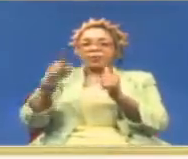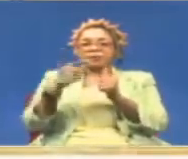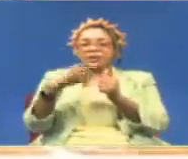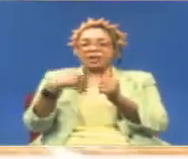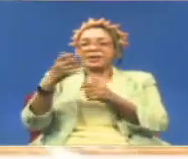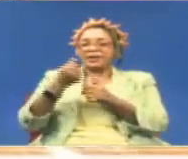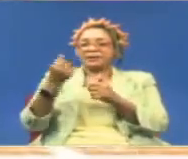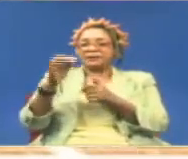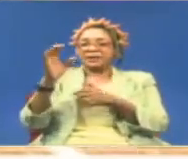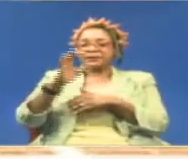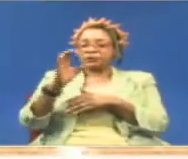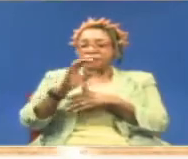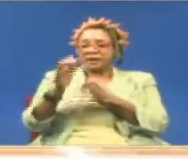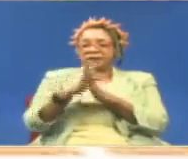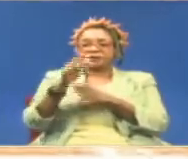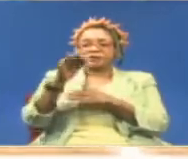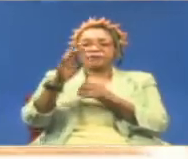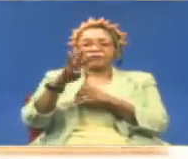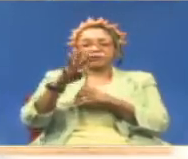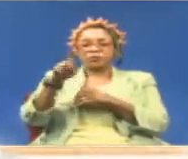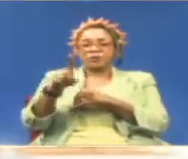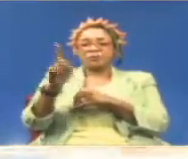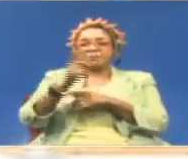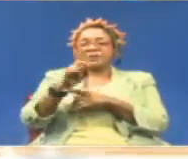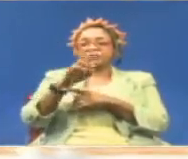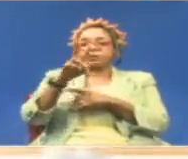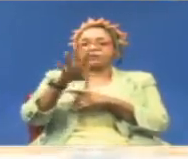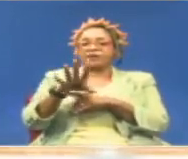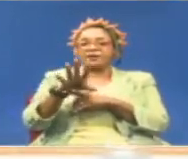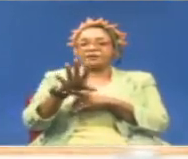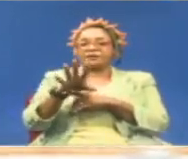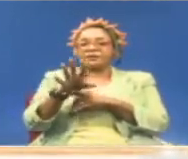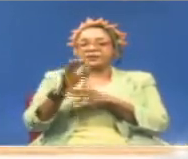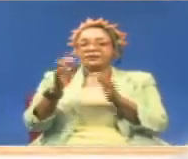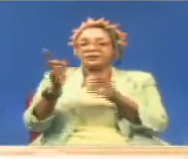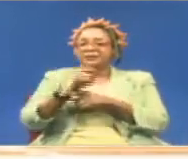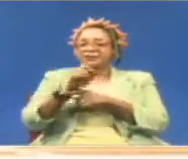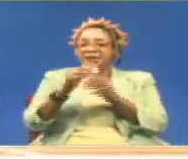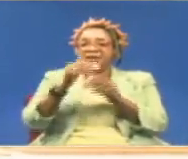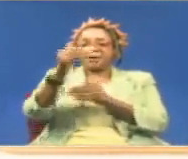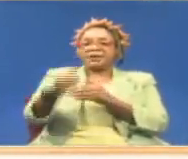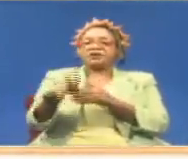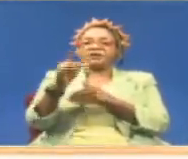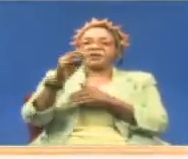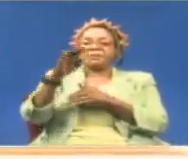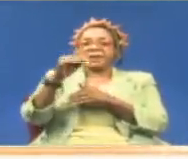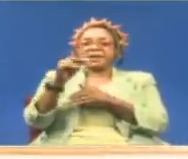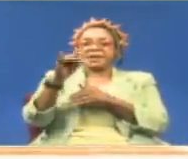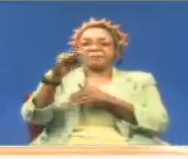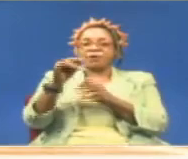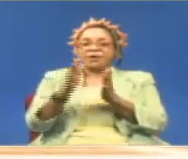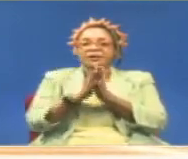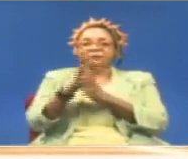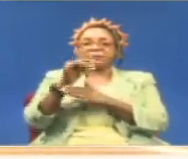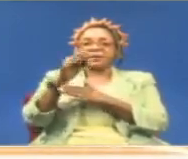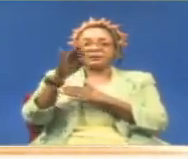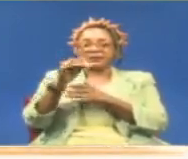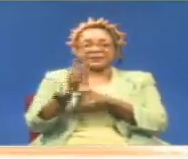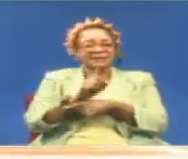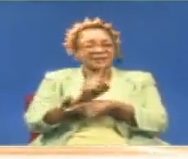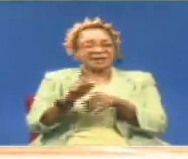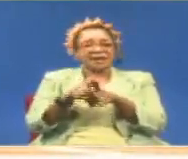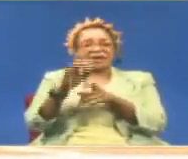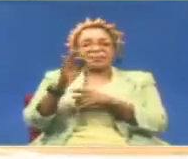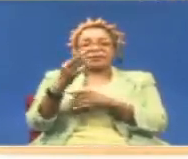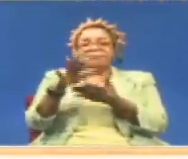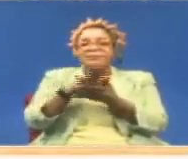ladies' category in a time of 41 minutes, 25.86 seconds ahead of Fabian Kemboi and Millicent Cheruiyot in second and third